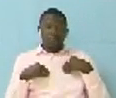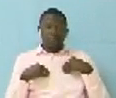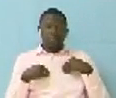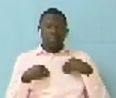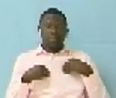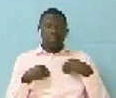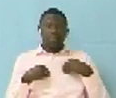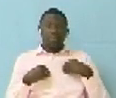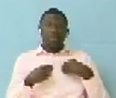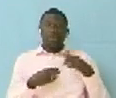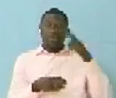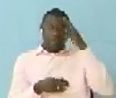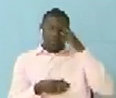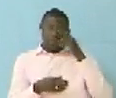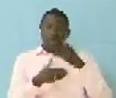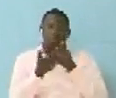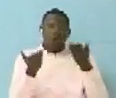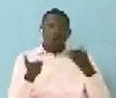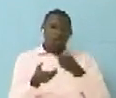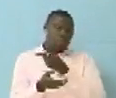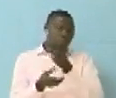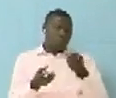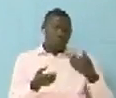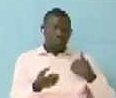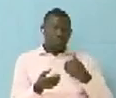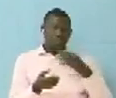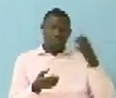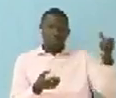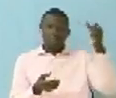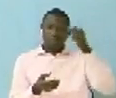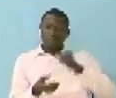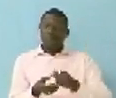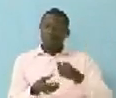main reason why those people were brought in. You are